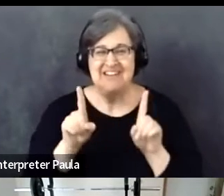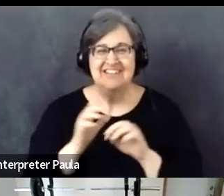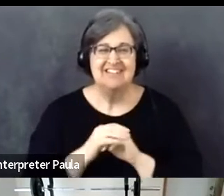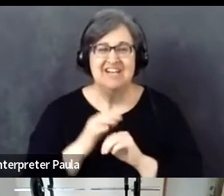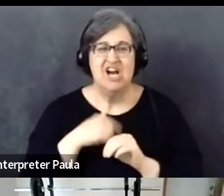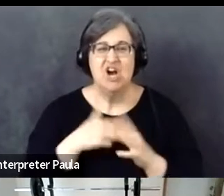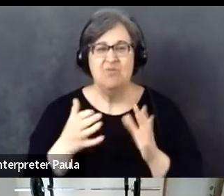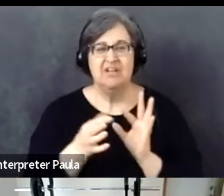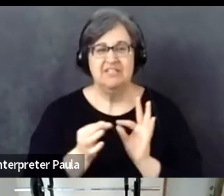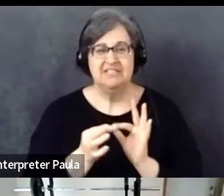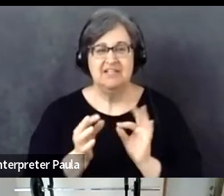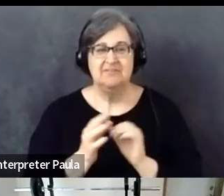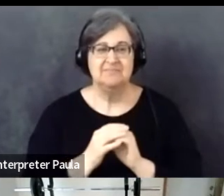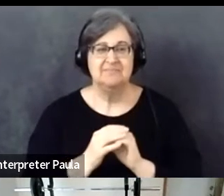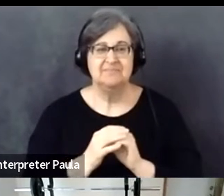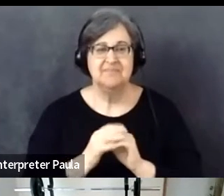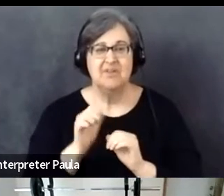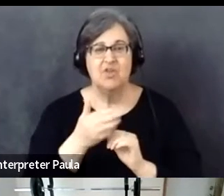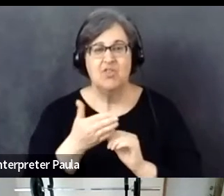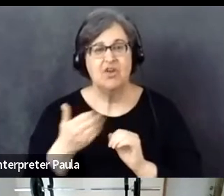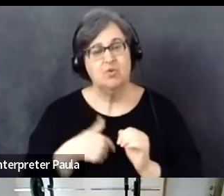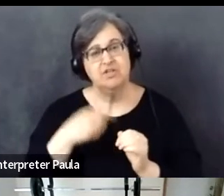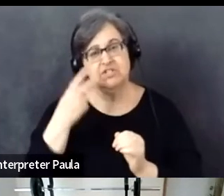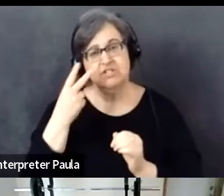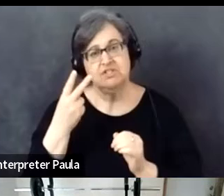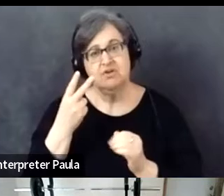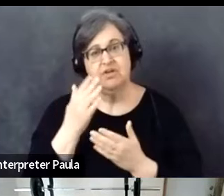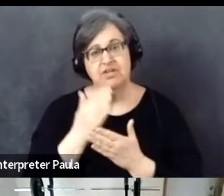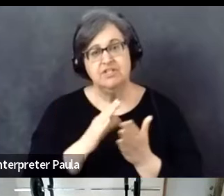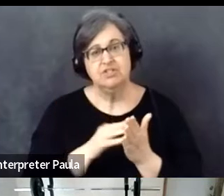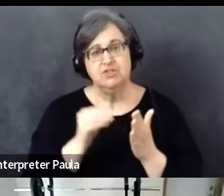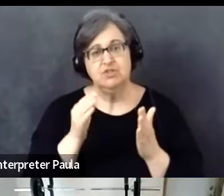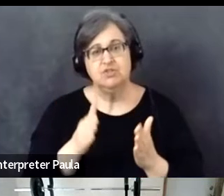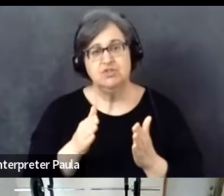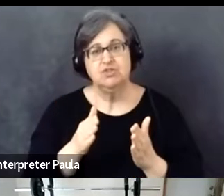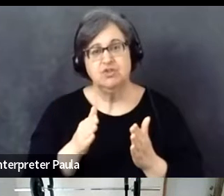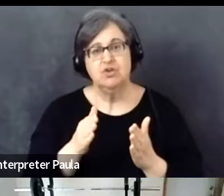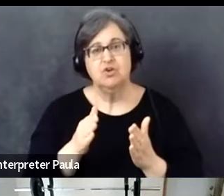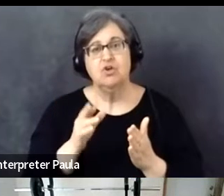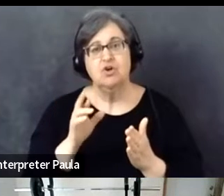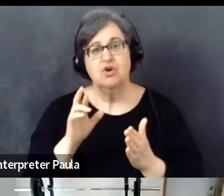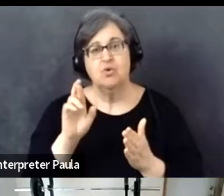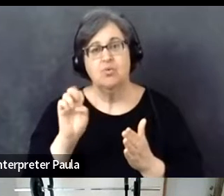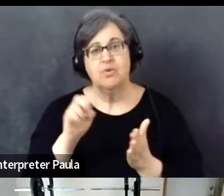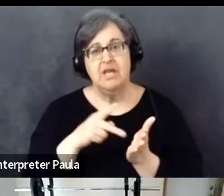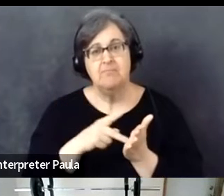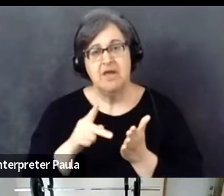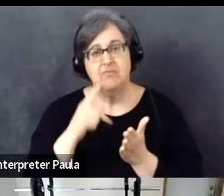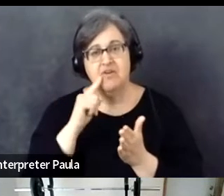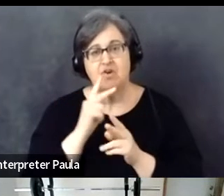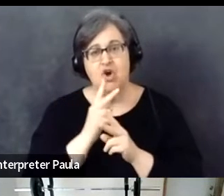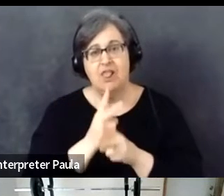gonna say the other thing that we saw there was some student repayment loans, and we also saw